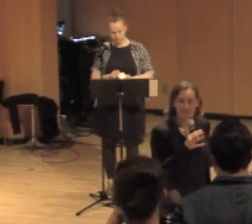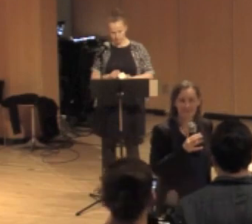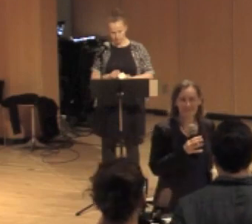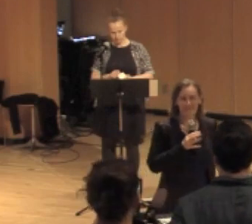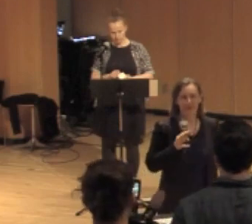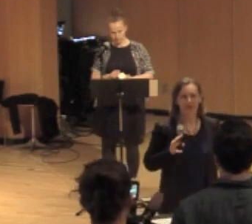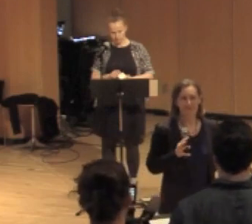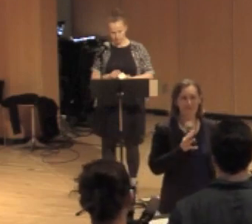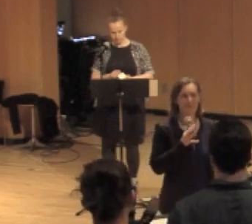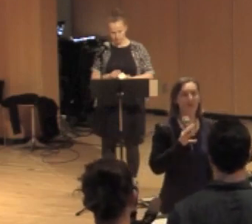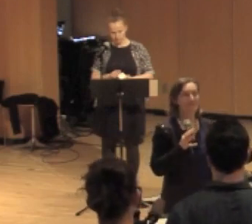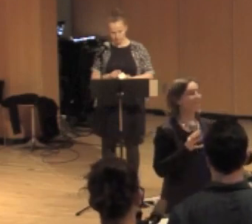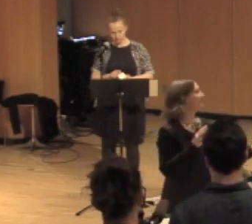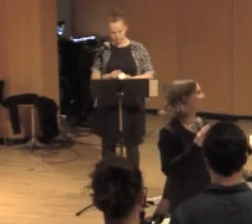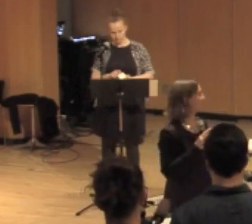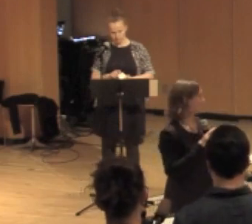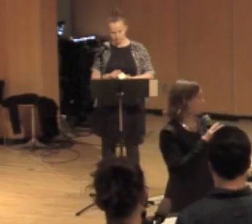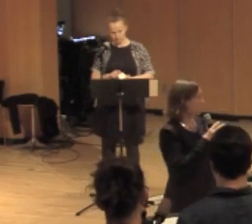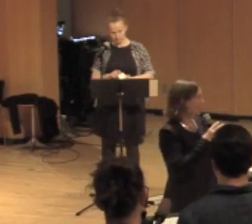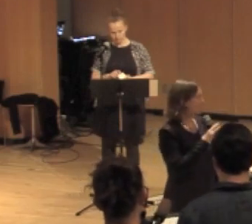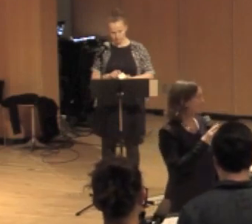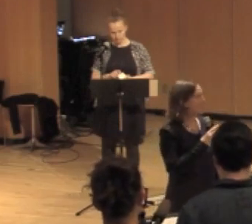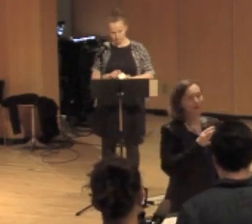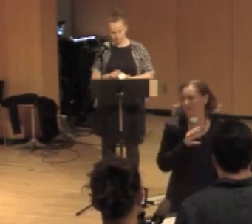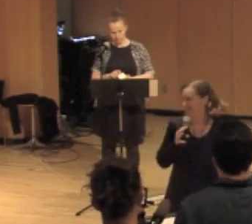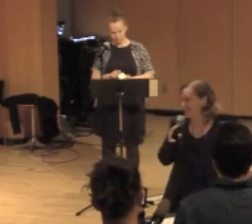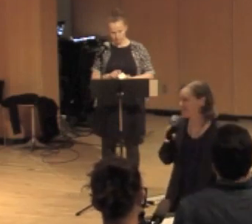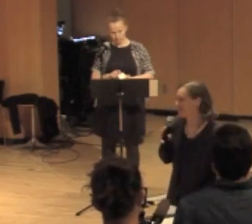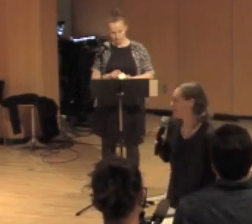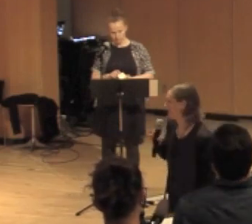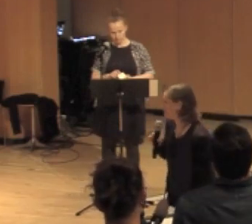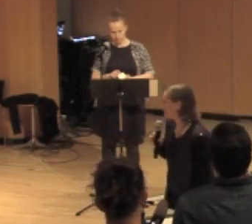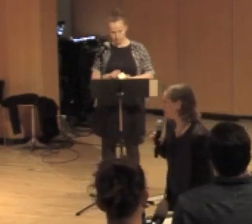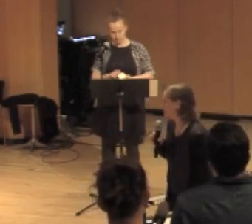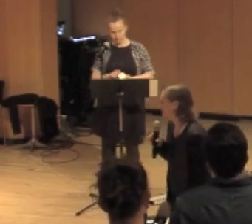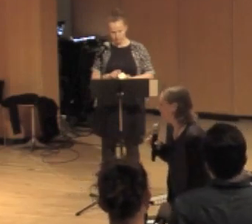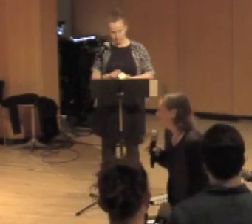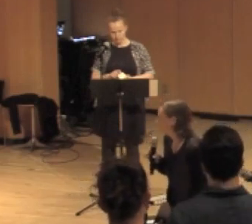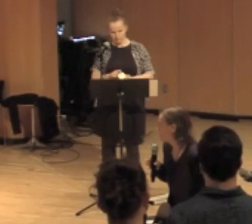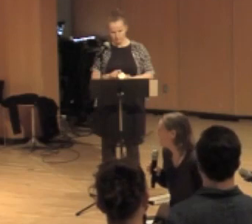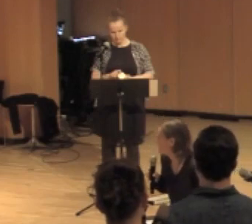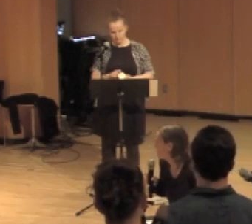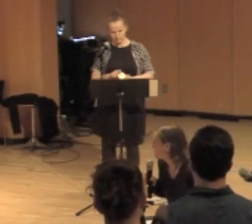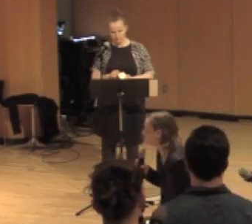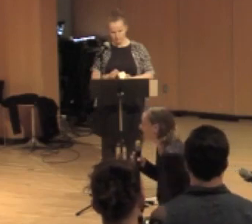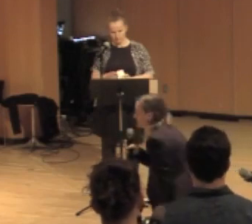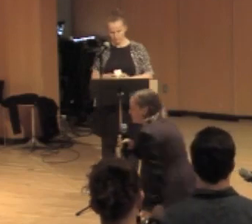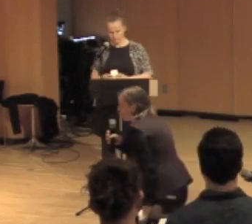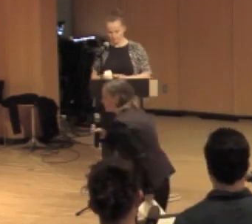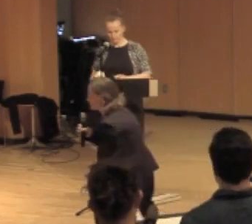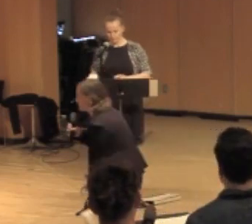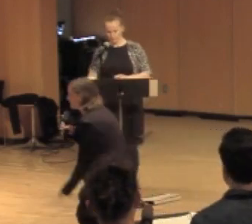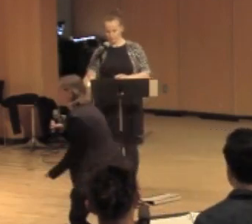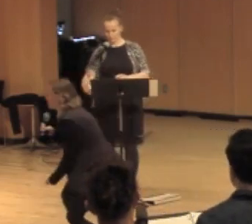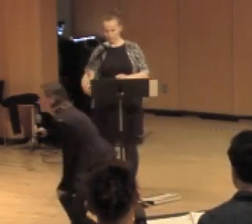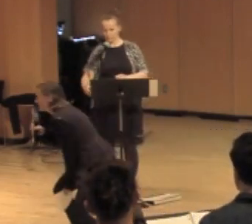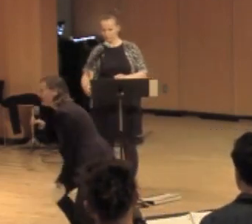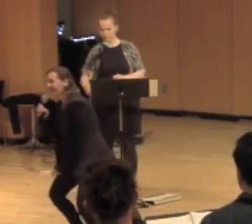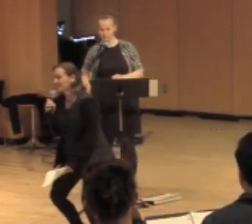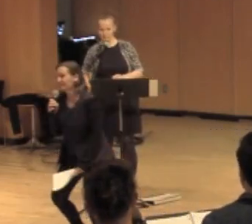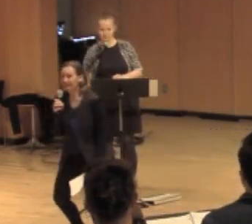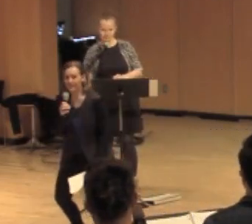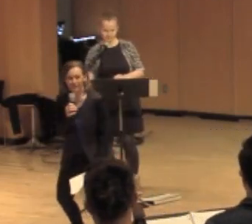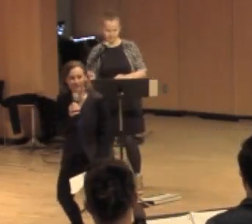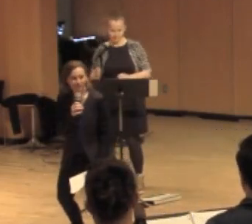the humor letting all of the possibilities um come out on the table that's when we when we play against the tragedy is what I'm